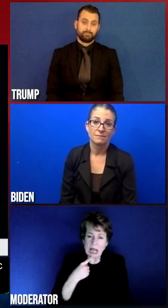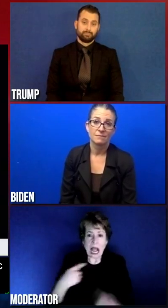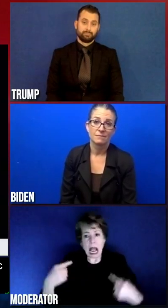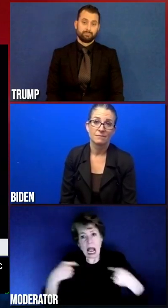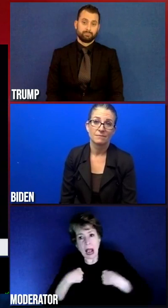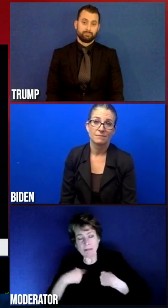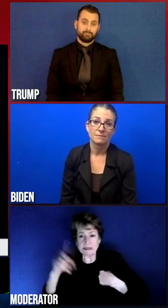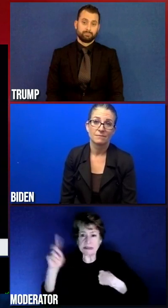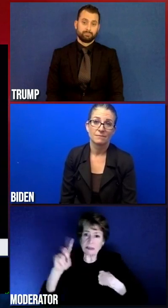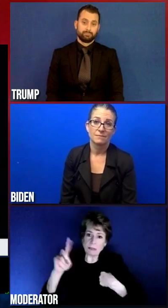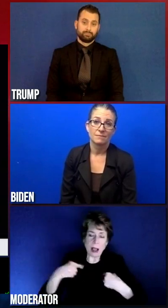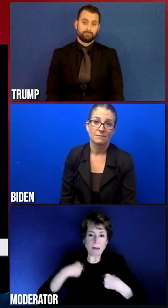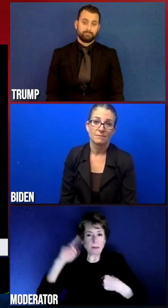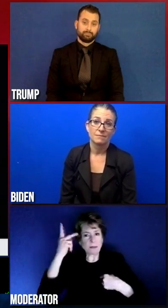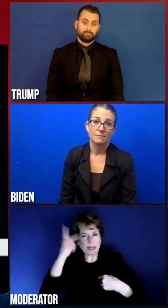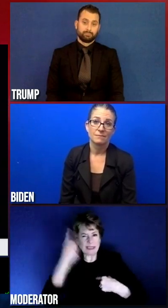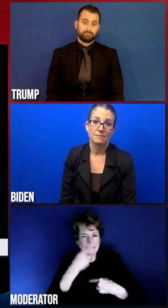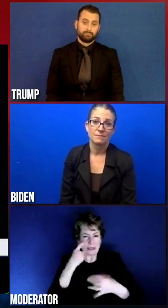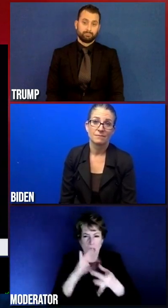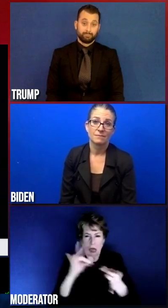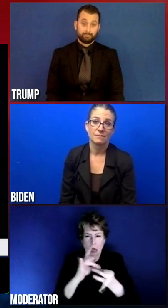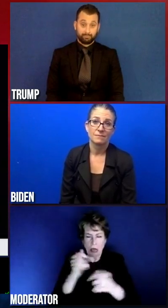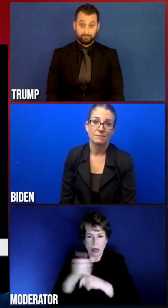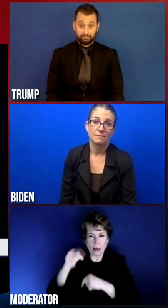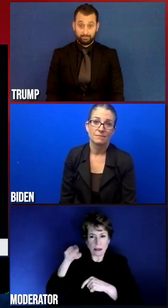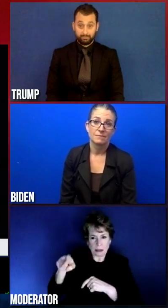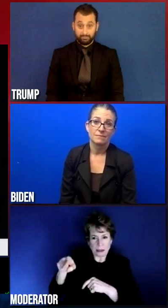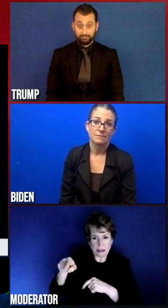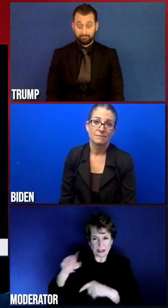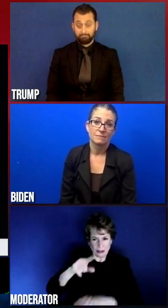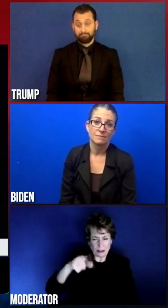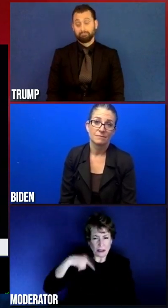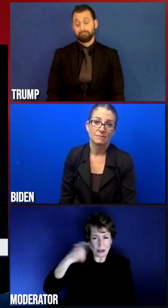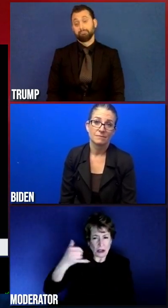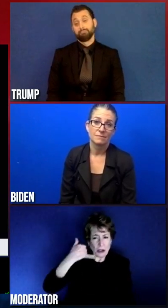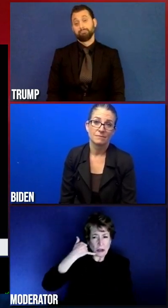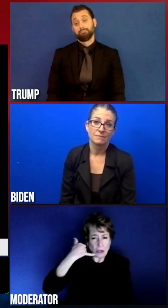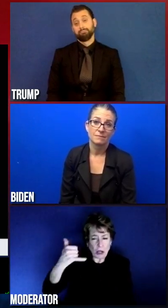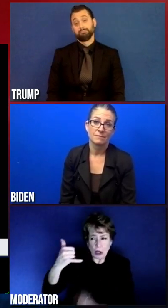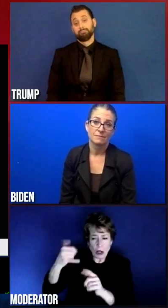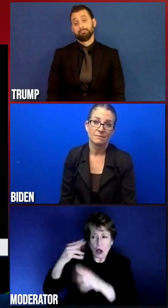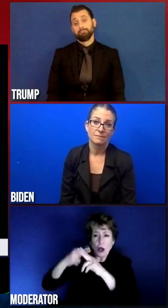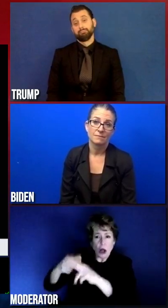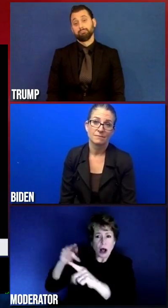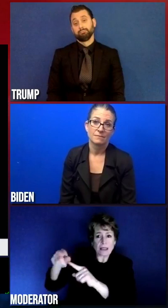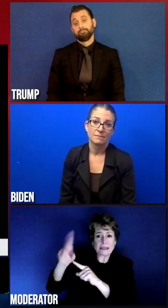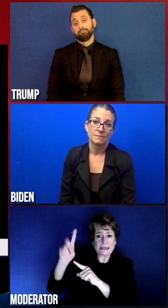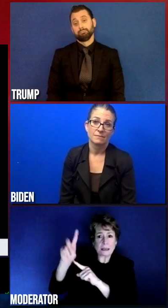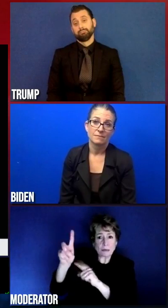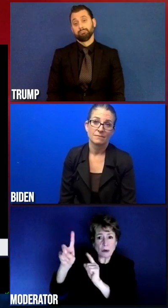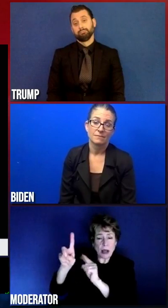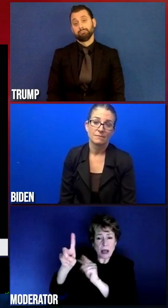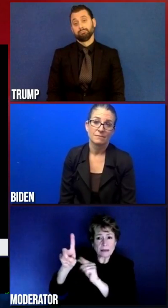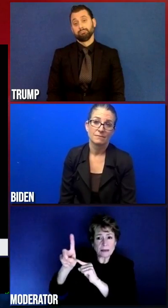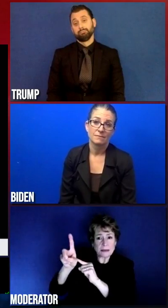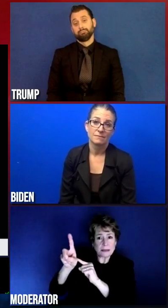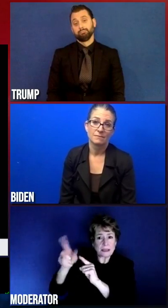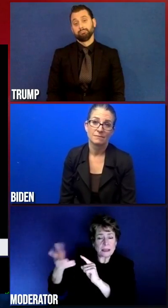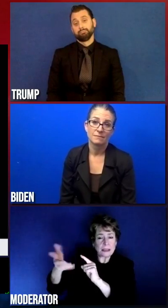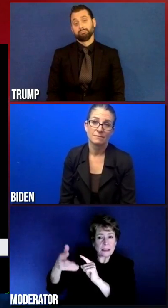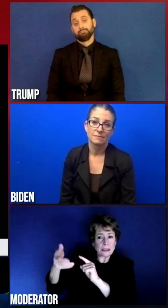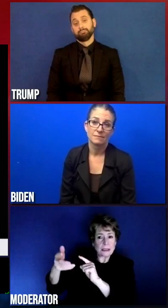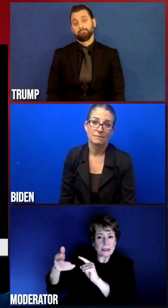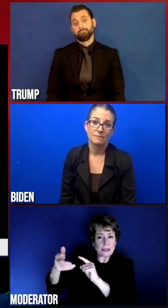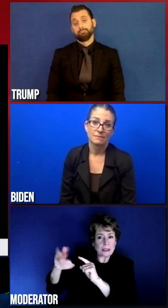you ever called the Democratic mayor of Portland or the Democratic governor of Oregon and said, hey, you got to stop this, bring